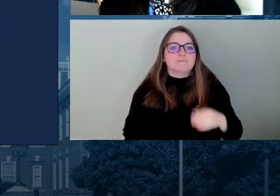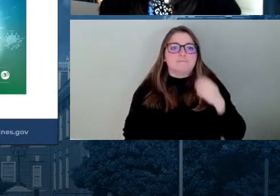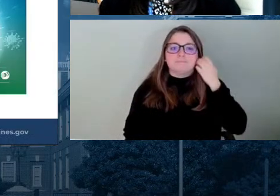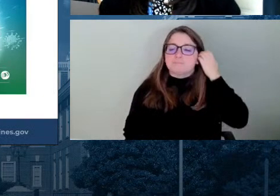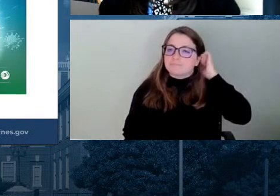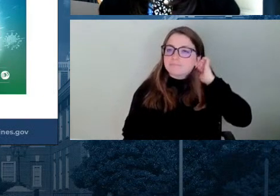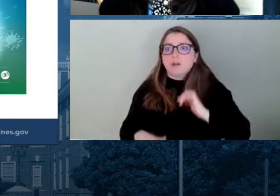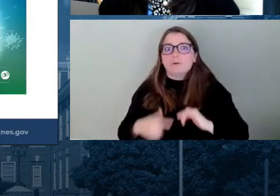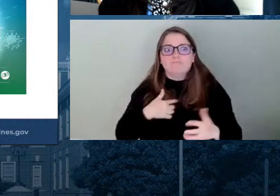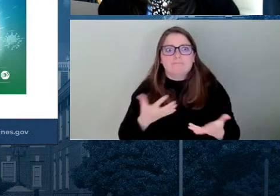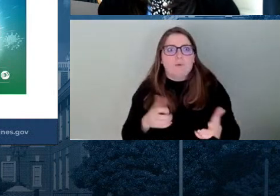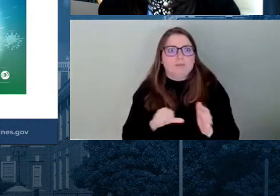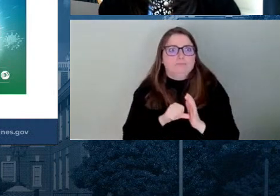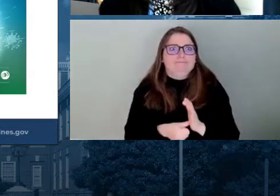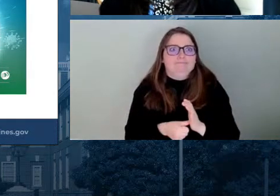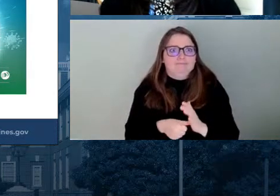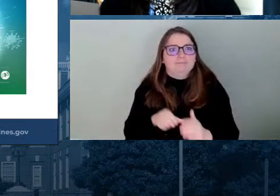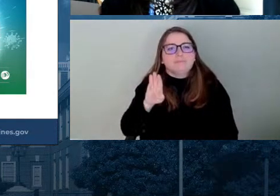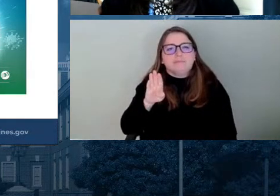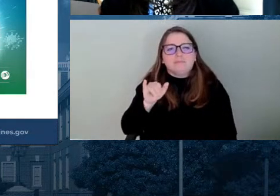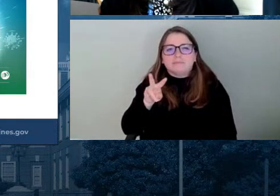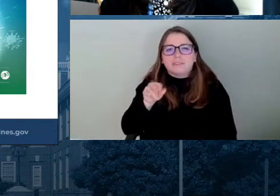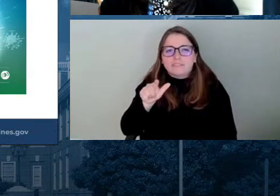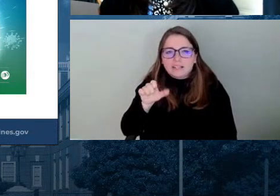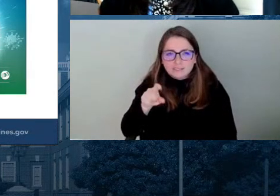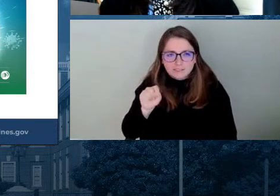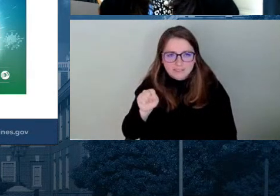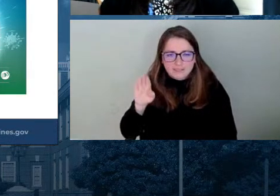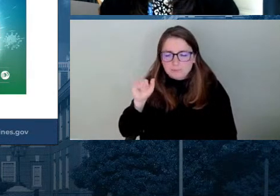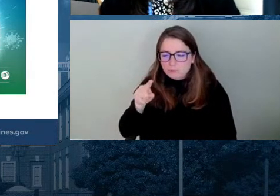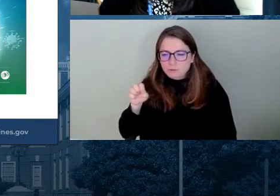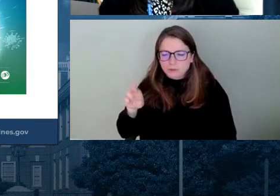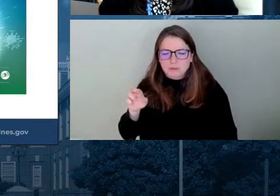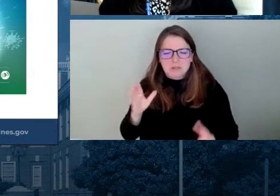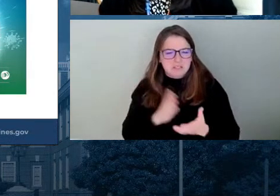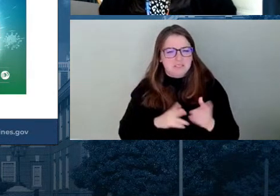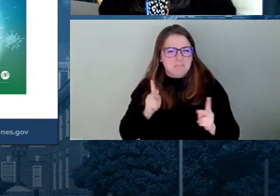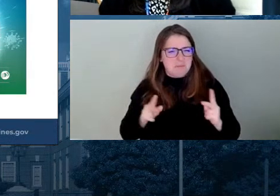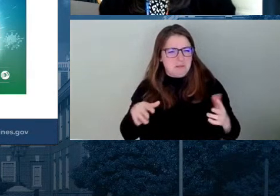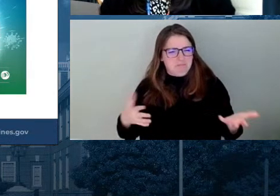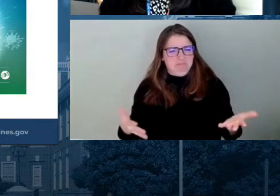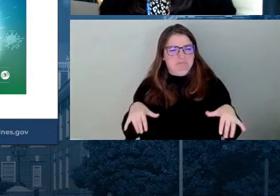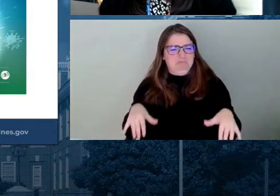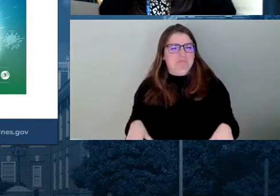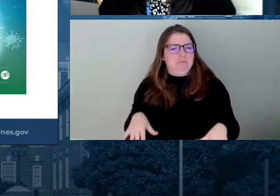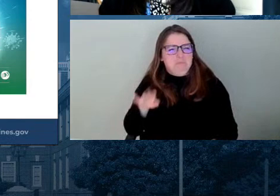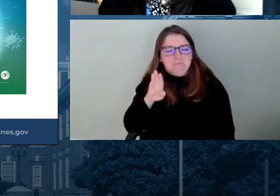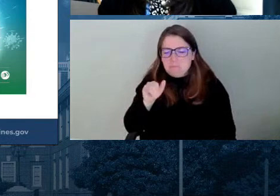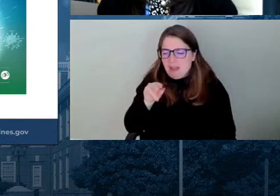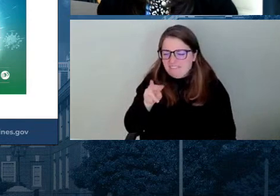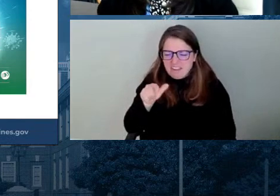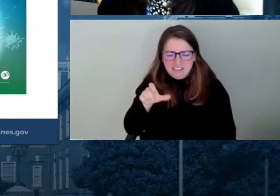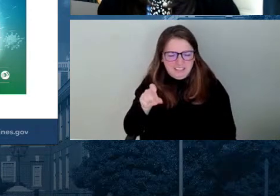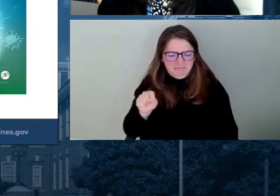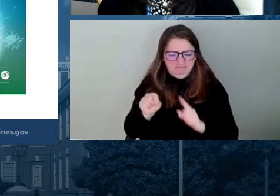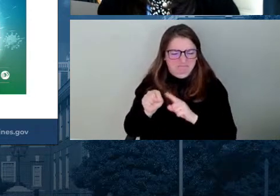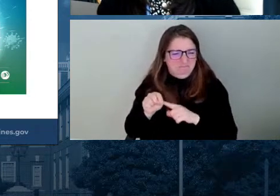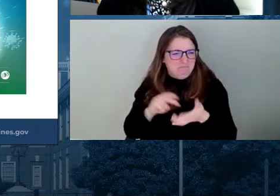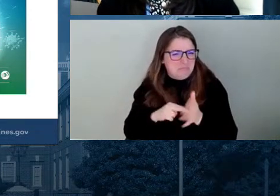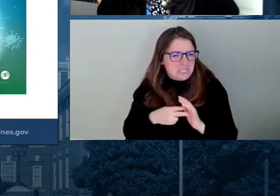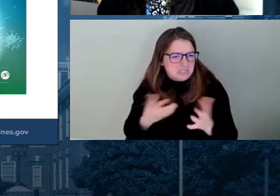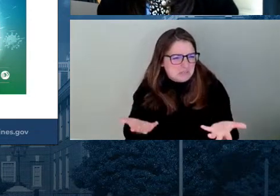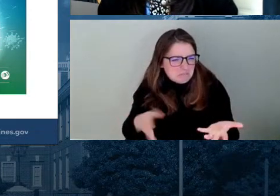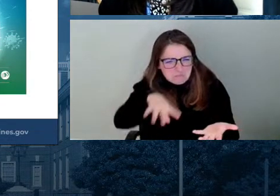booster. And there's a lot of confusion. People even saying, well, what does bivalent even mean? What's that? So